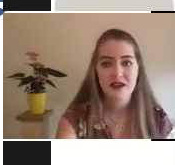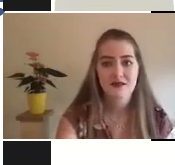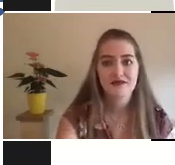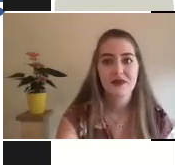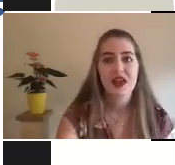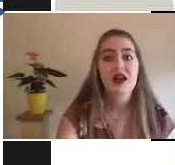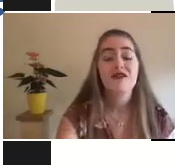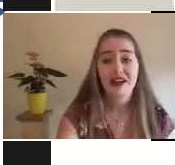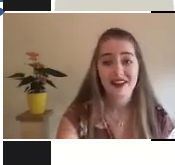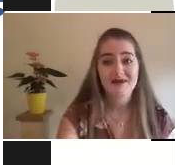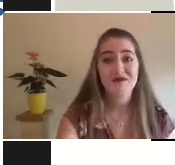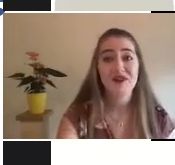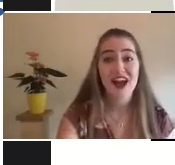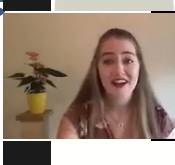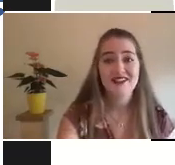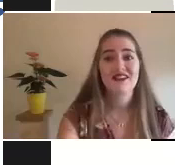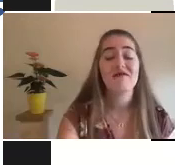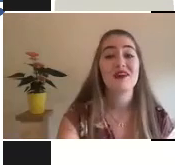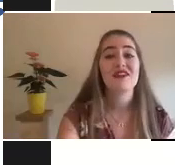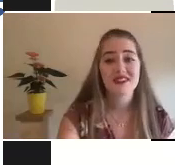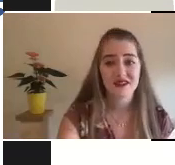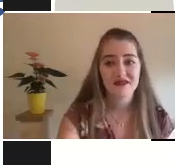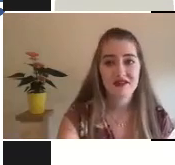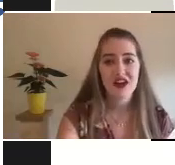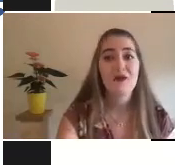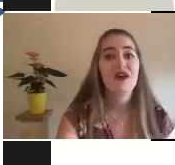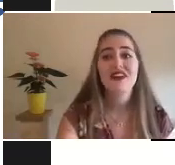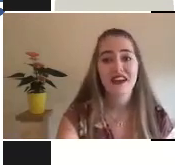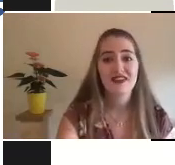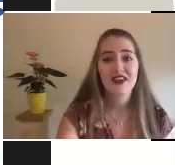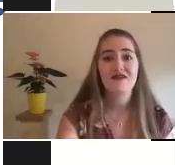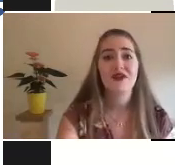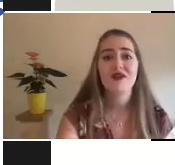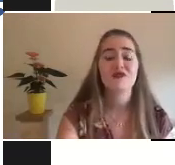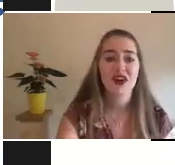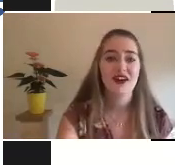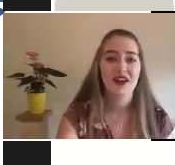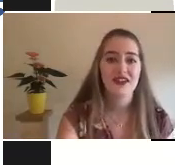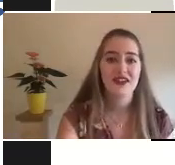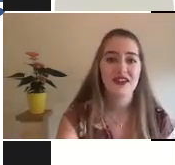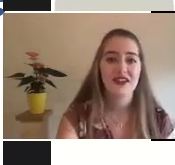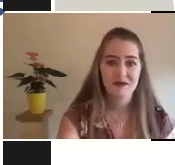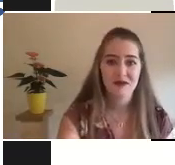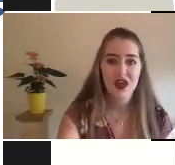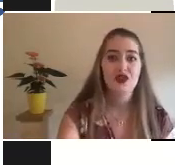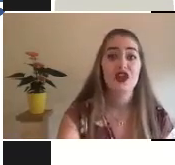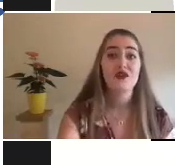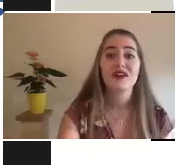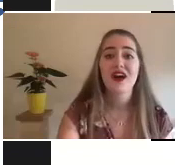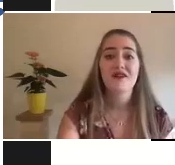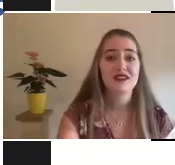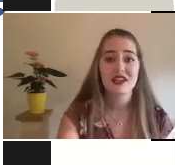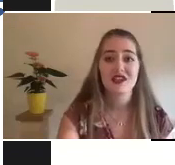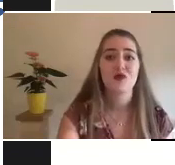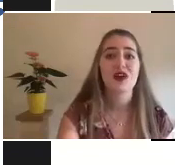content. Finally, relax and be yourself. More than anything, viewers want authenticity.